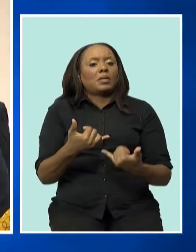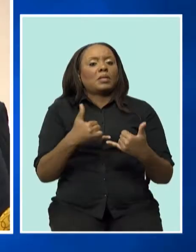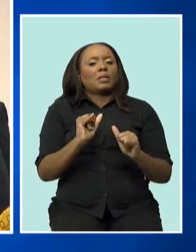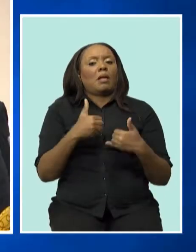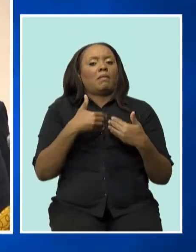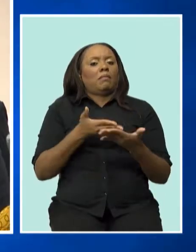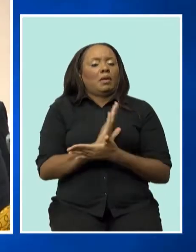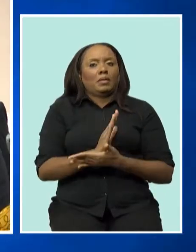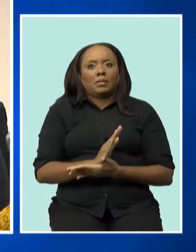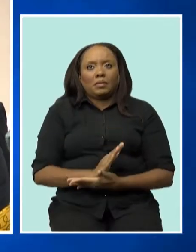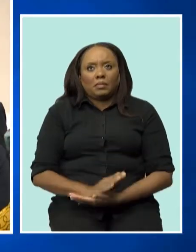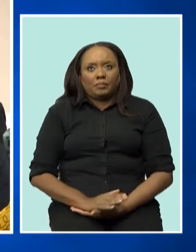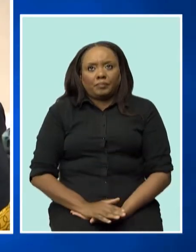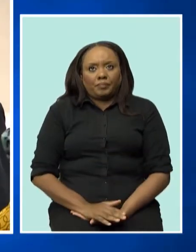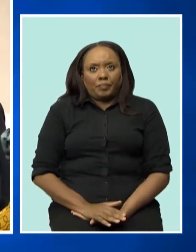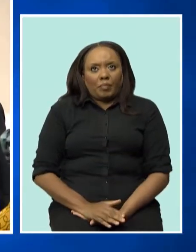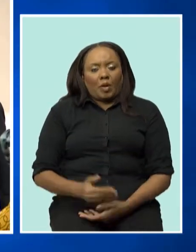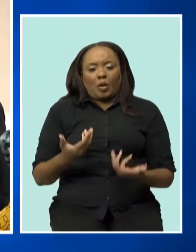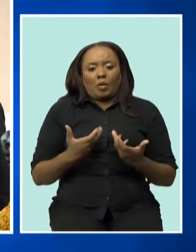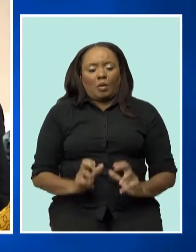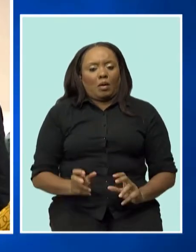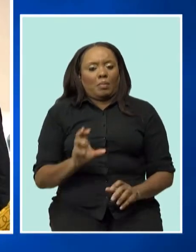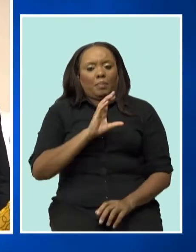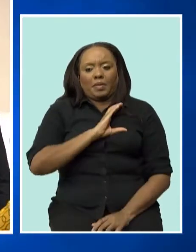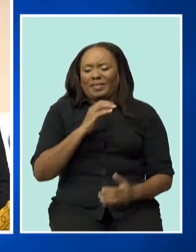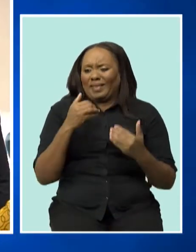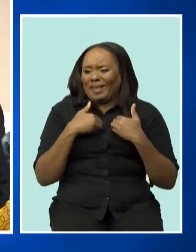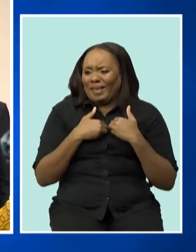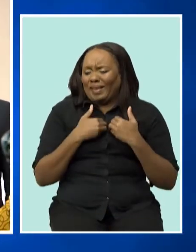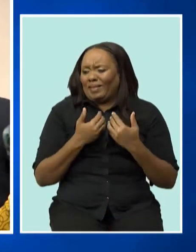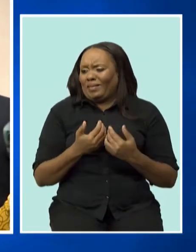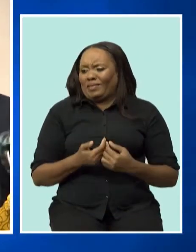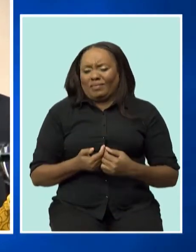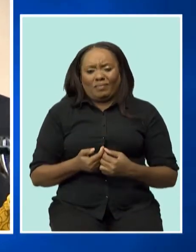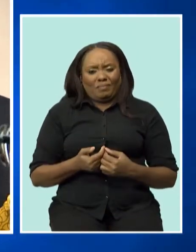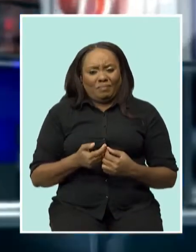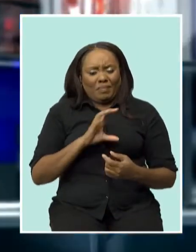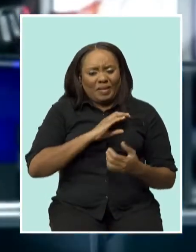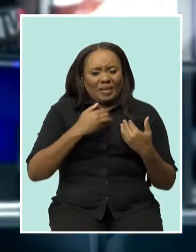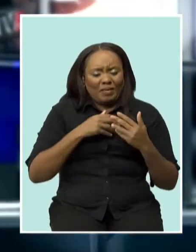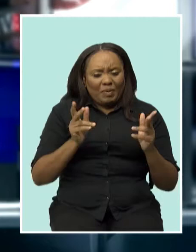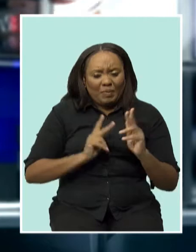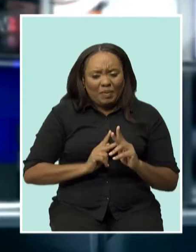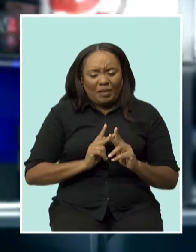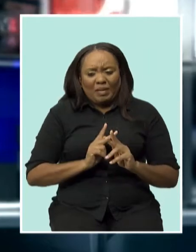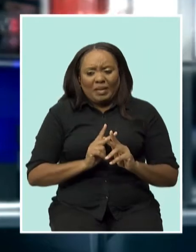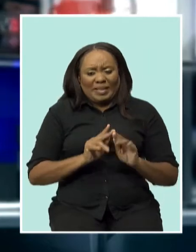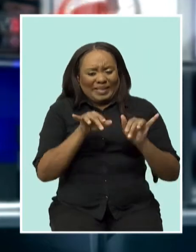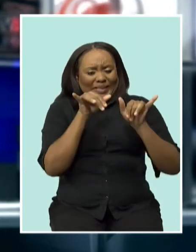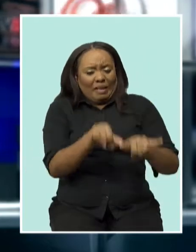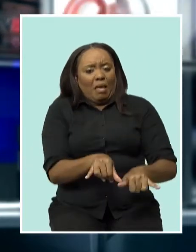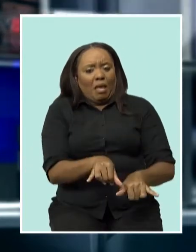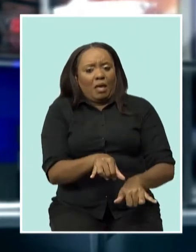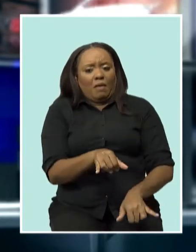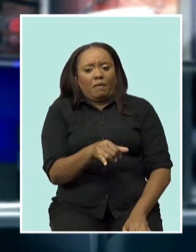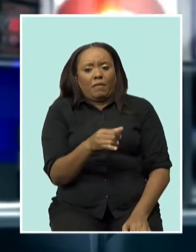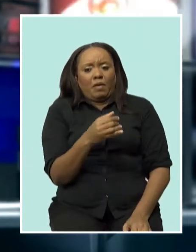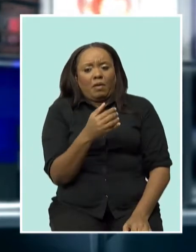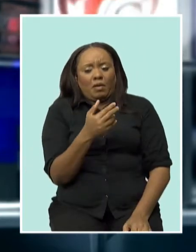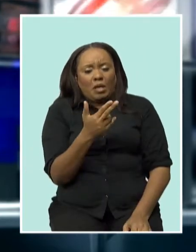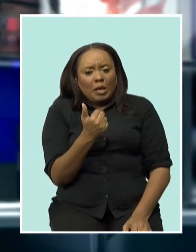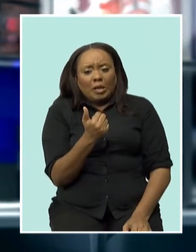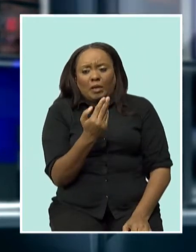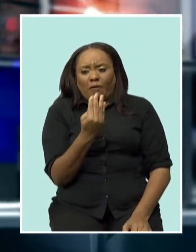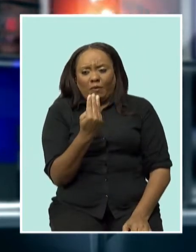have situations where police do not have persons in custody for 14 and 10 days. He is also not pleased with the